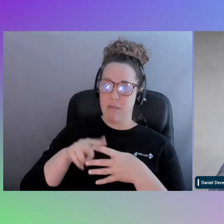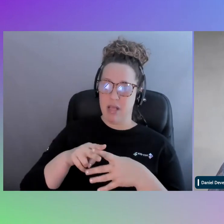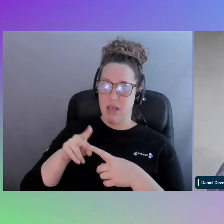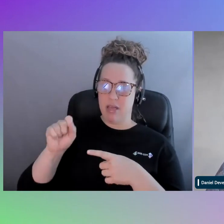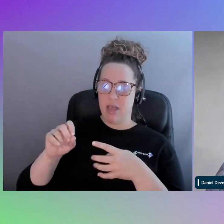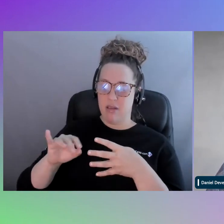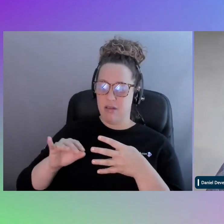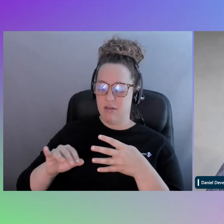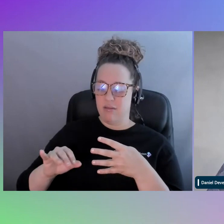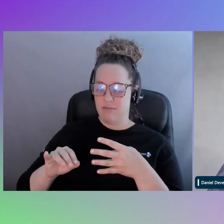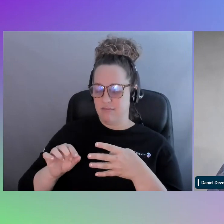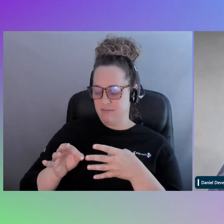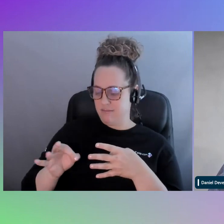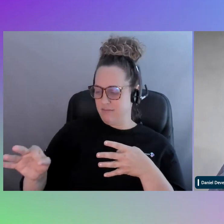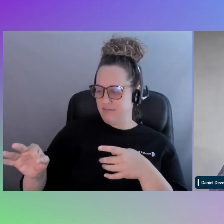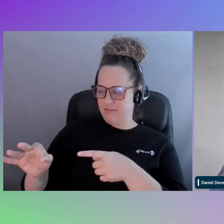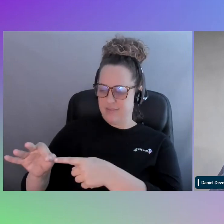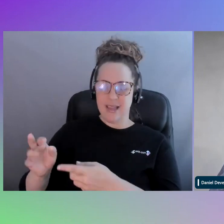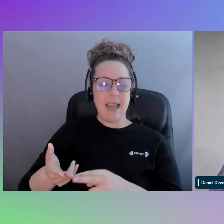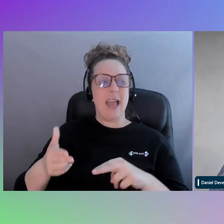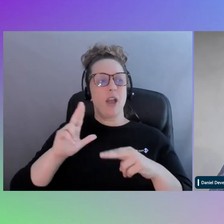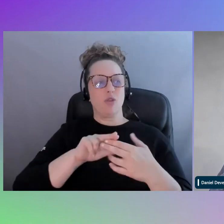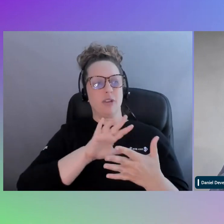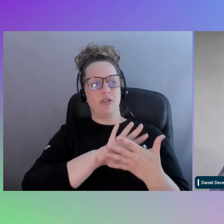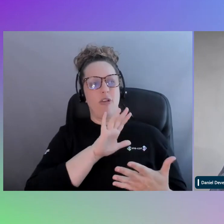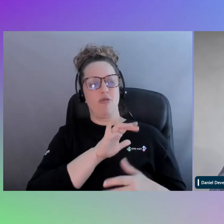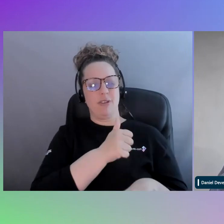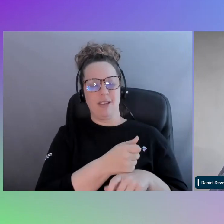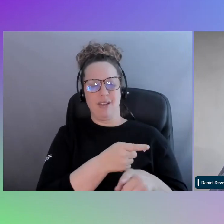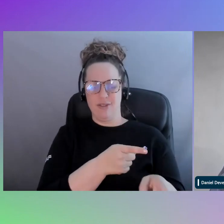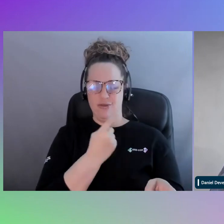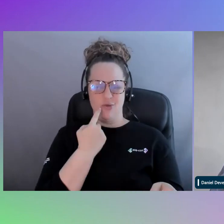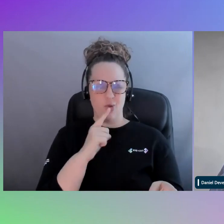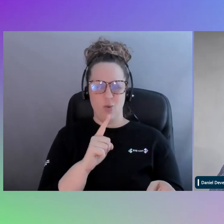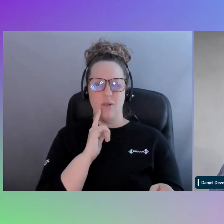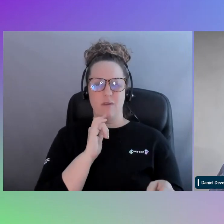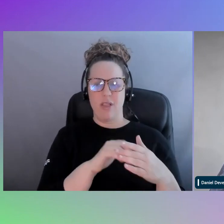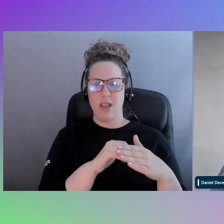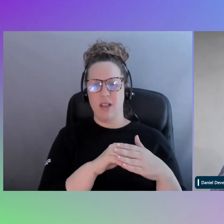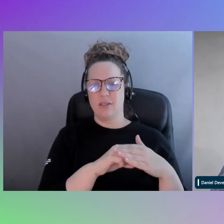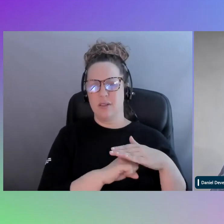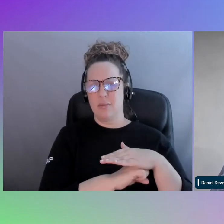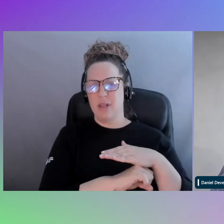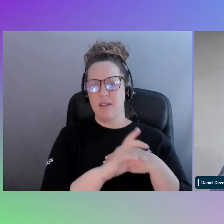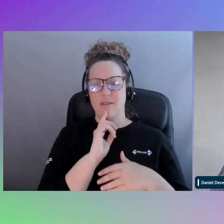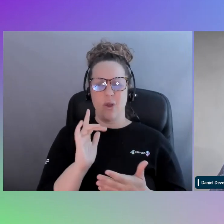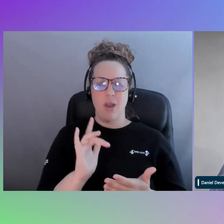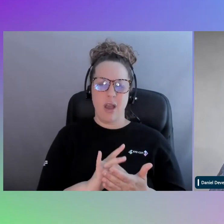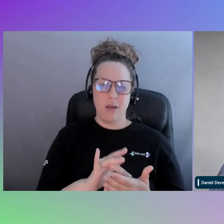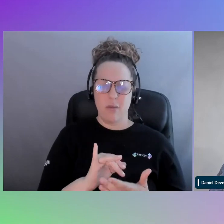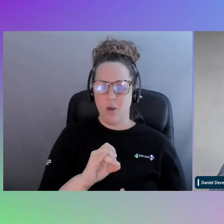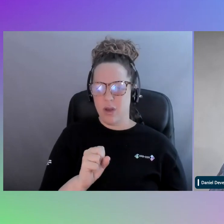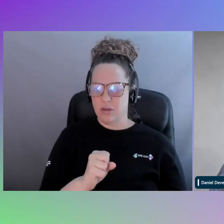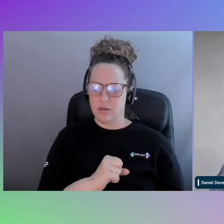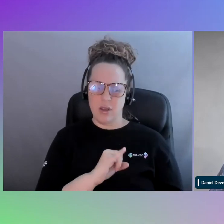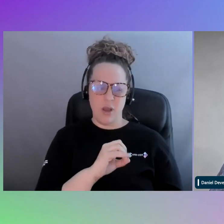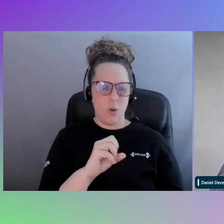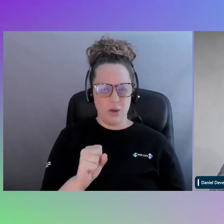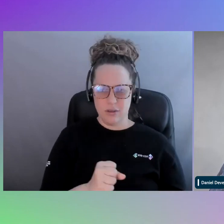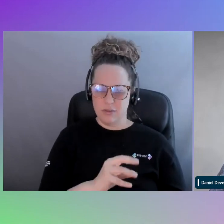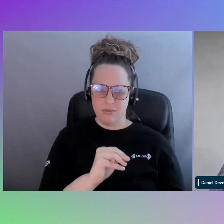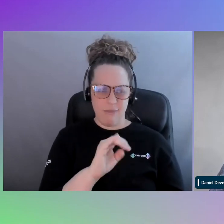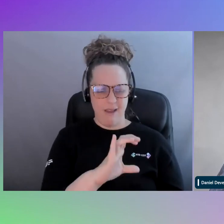increased contrast setting, it should work across platform. So iPadOS, iOS,